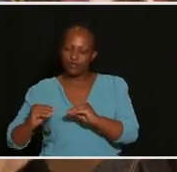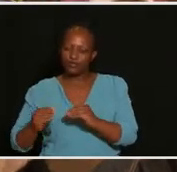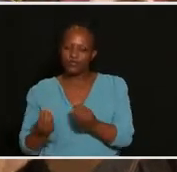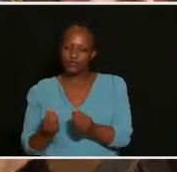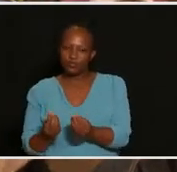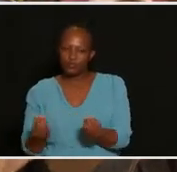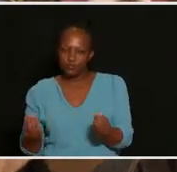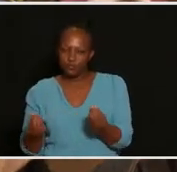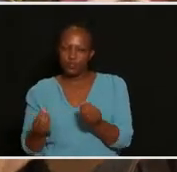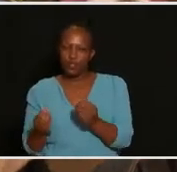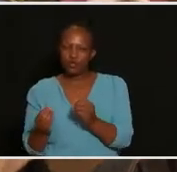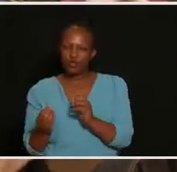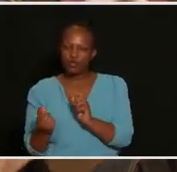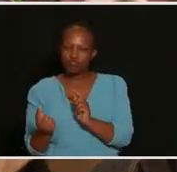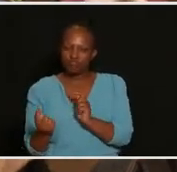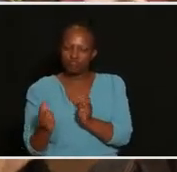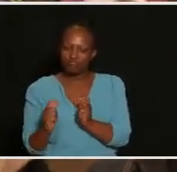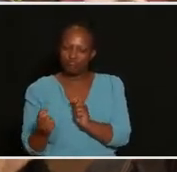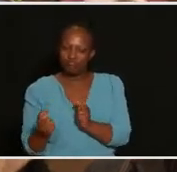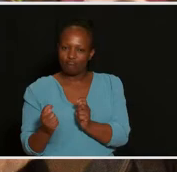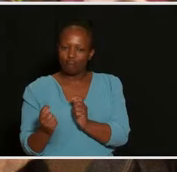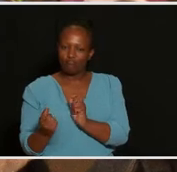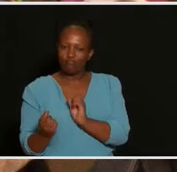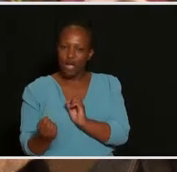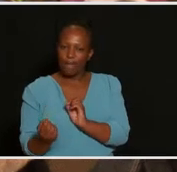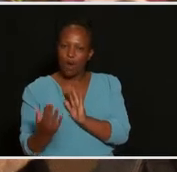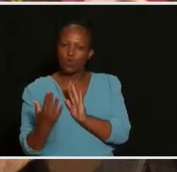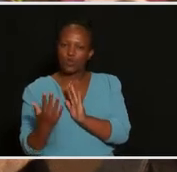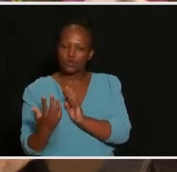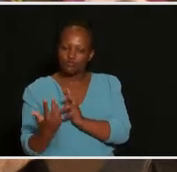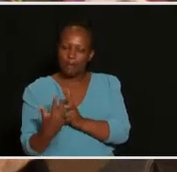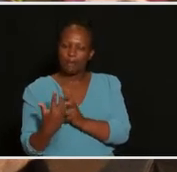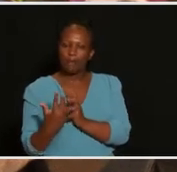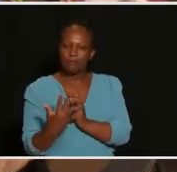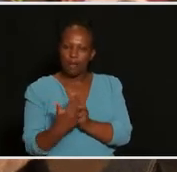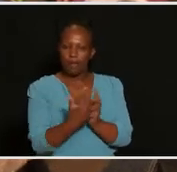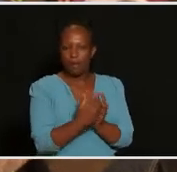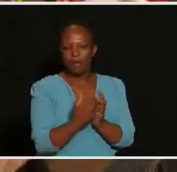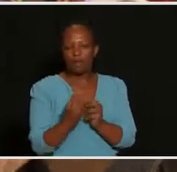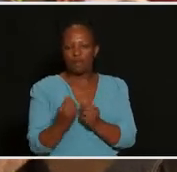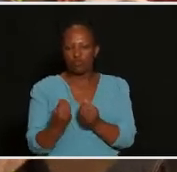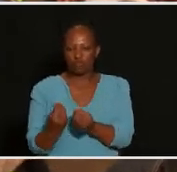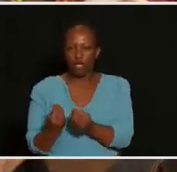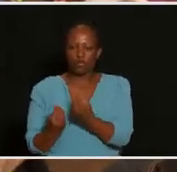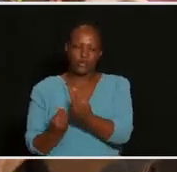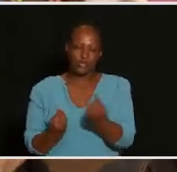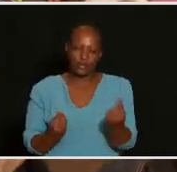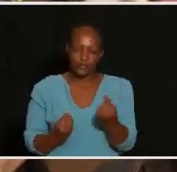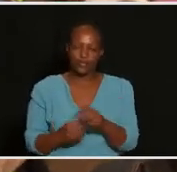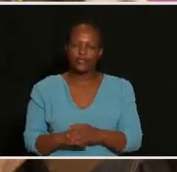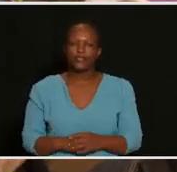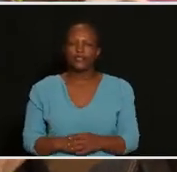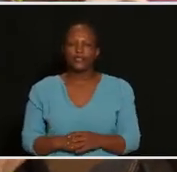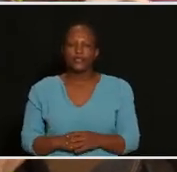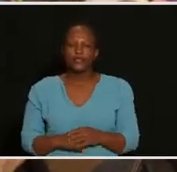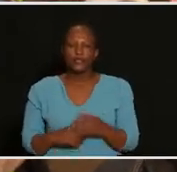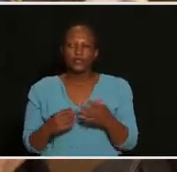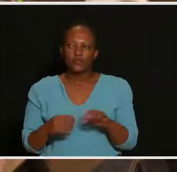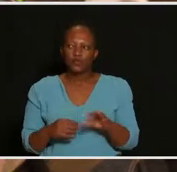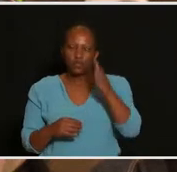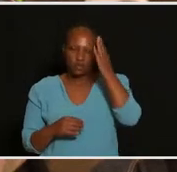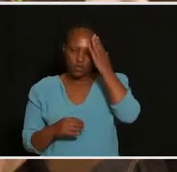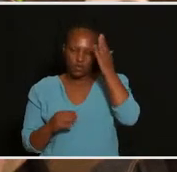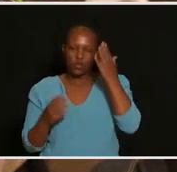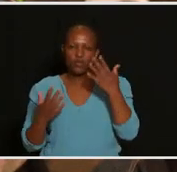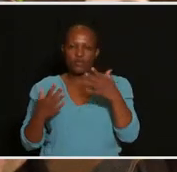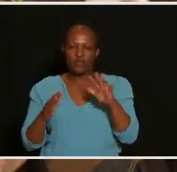approach uniquely to each child it has been proven that homeschoolers frequently graduate earlier